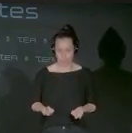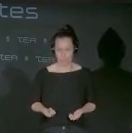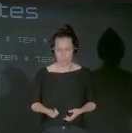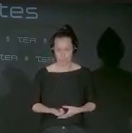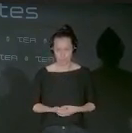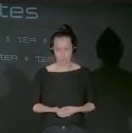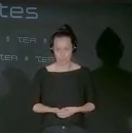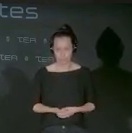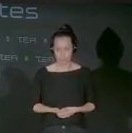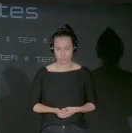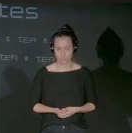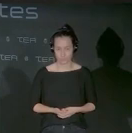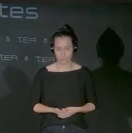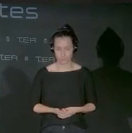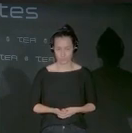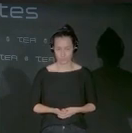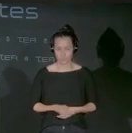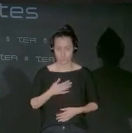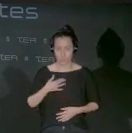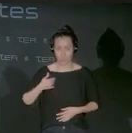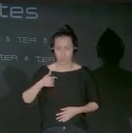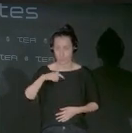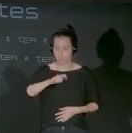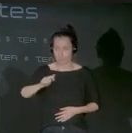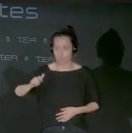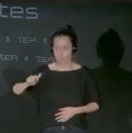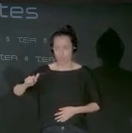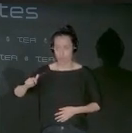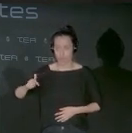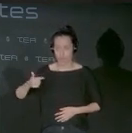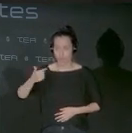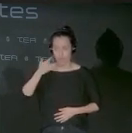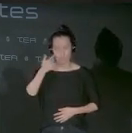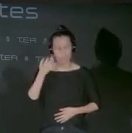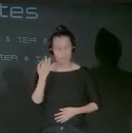that's what I think games do bring to society, and that's why no matter what